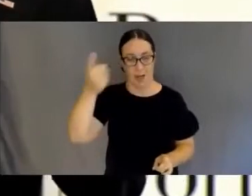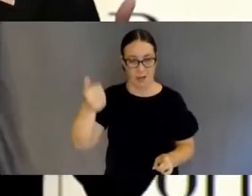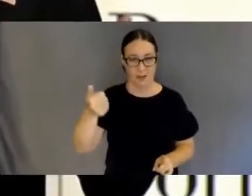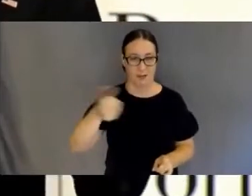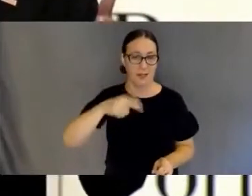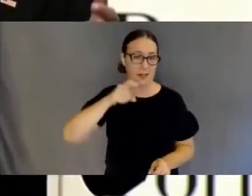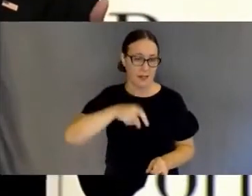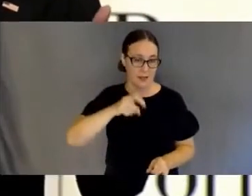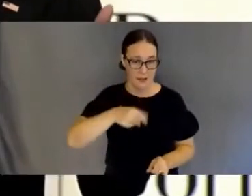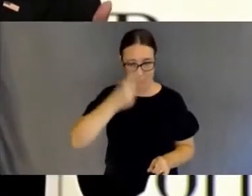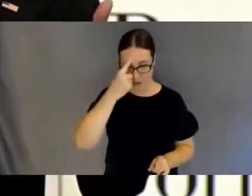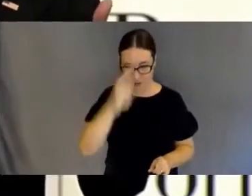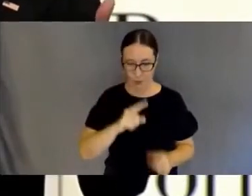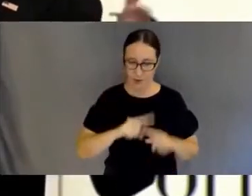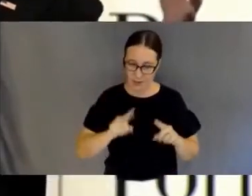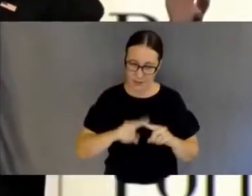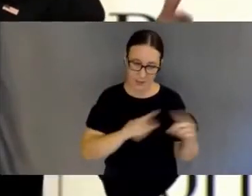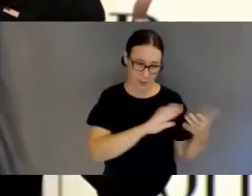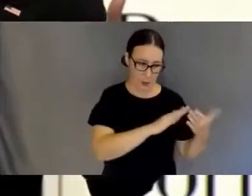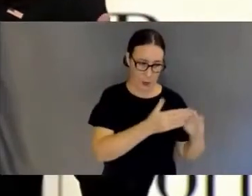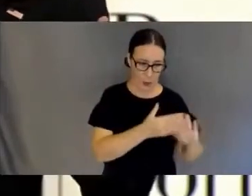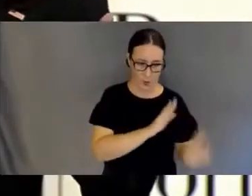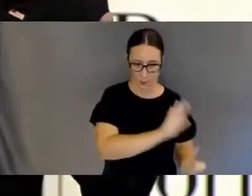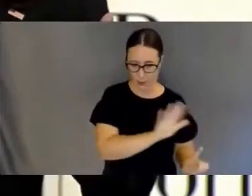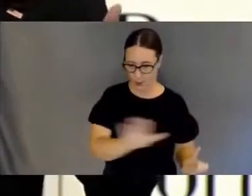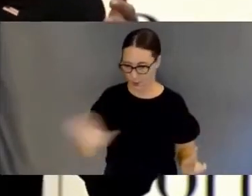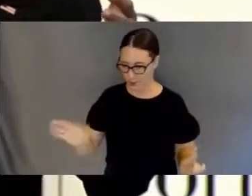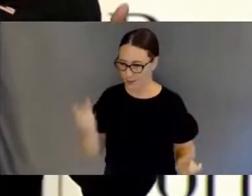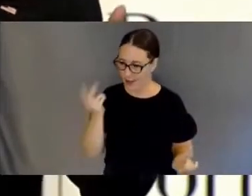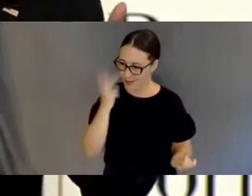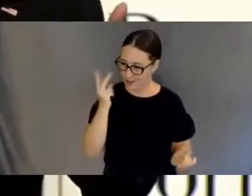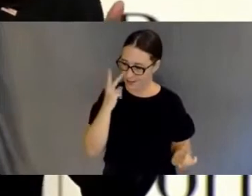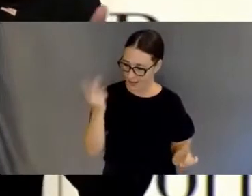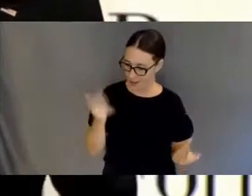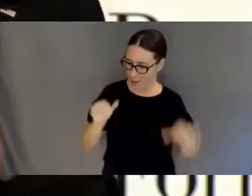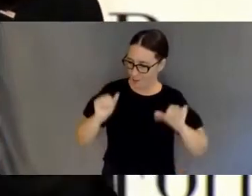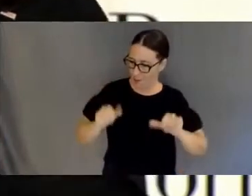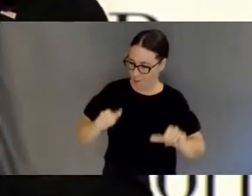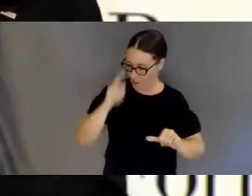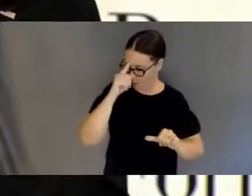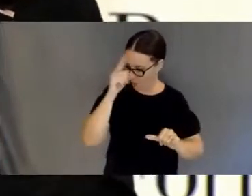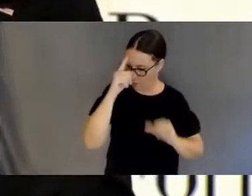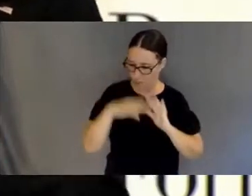the needs of these communities and see the potential then for growth.